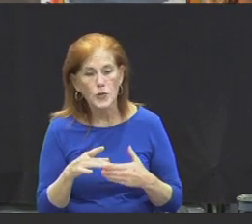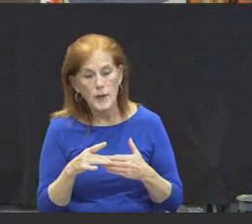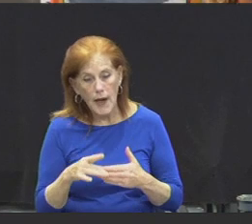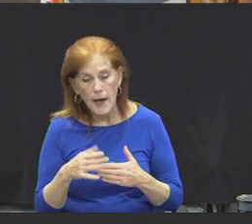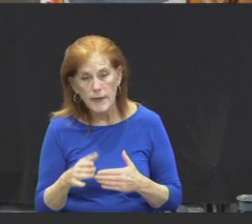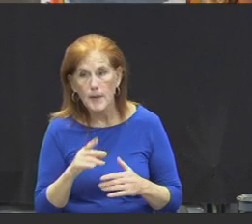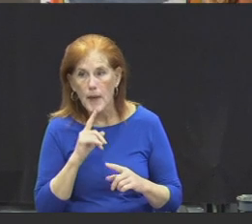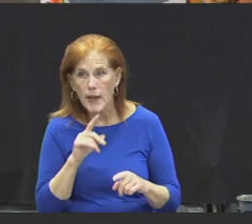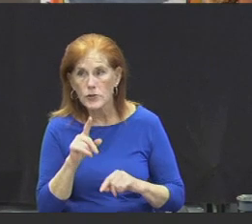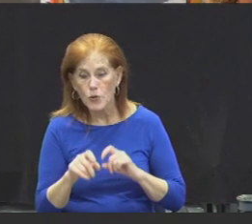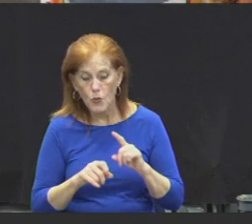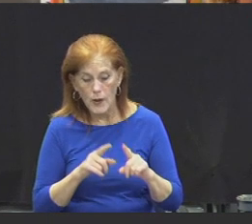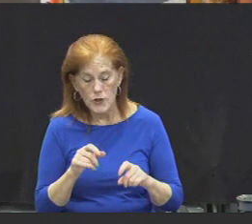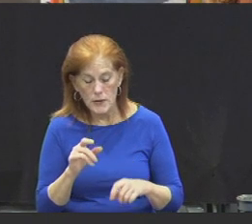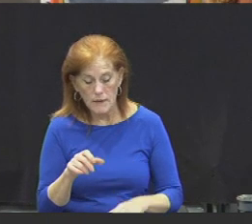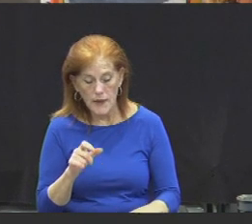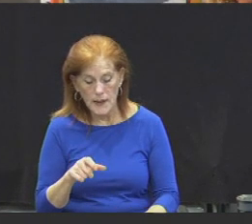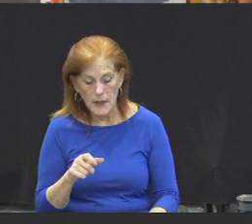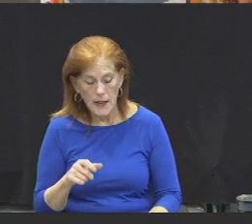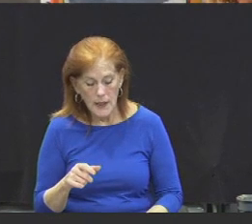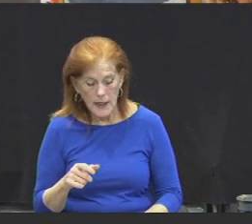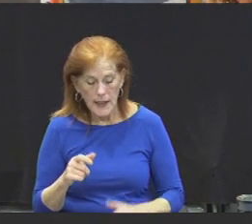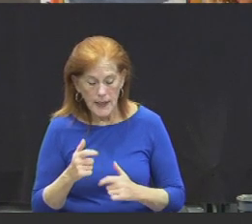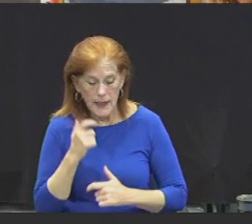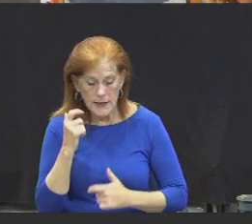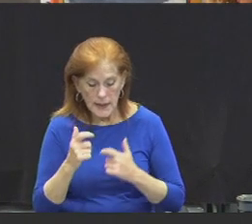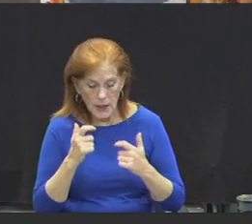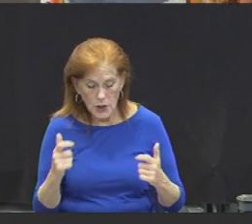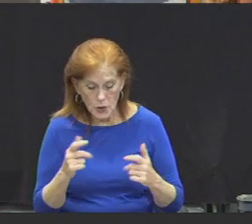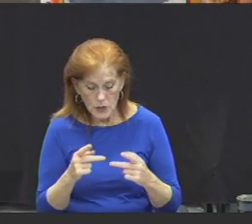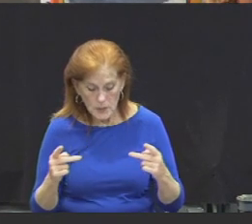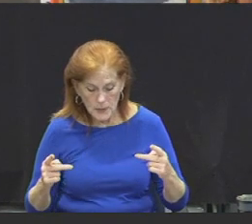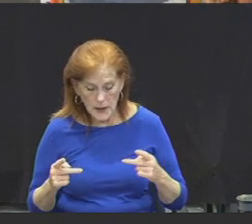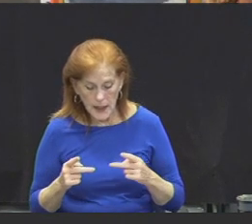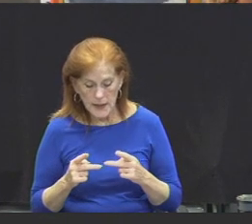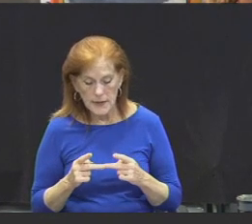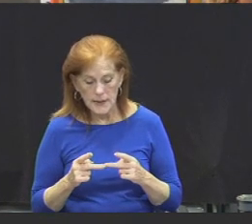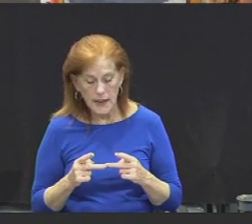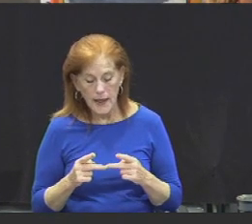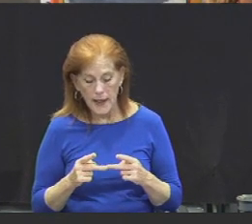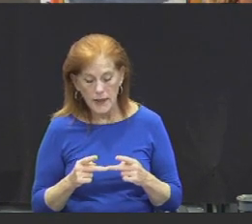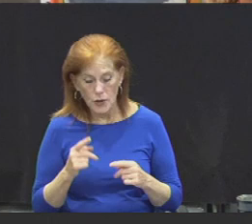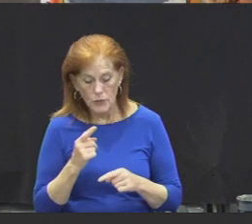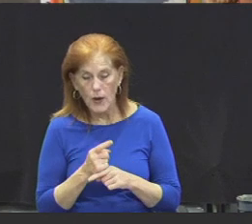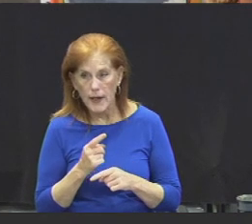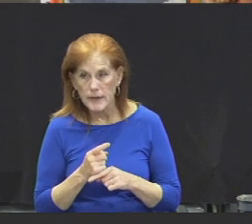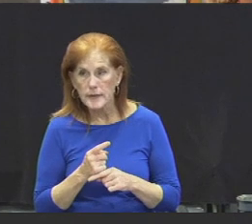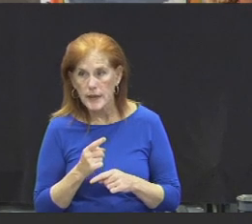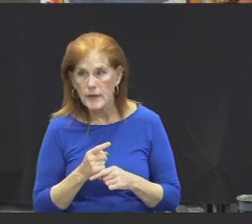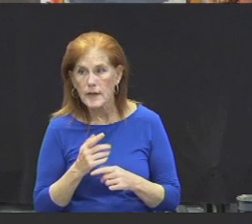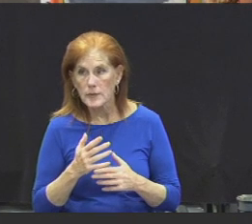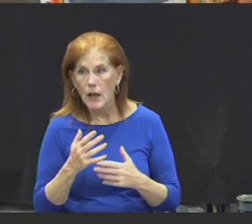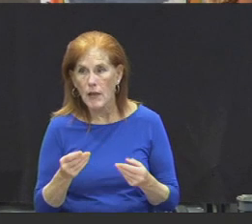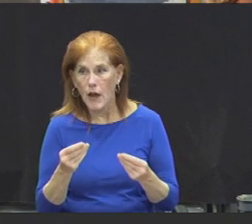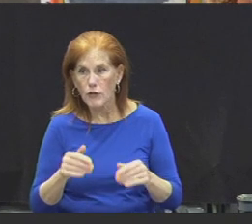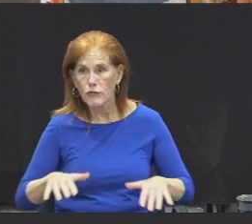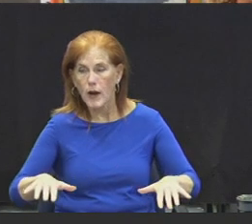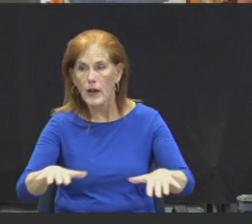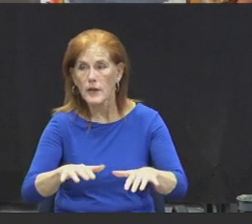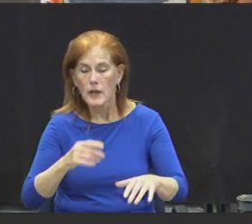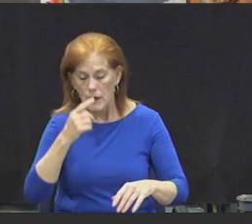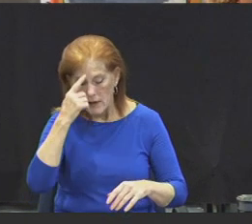any questions that they need. This is a huge space and a lot of ground to cover. And, I think we've